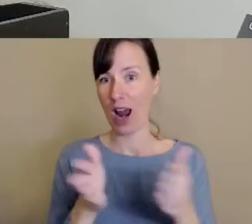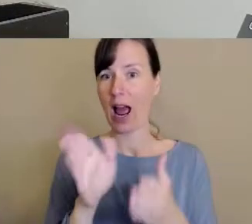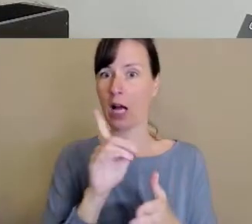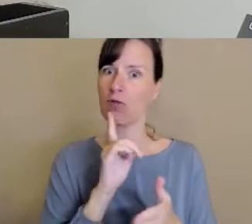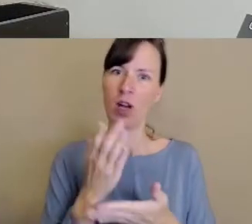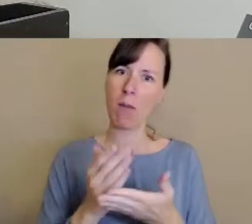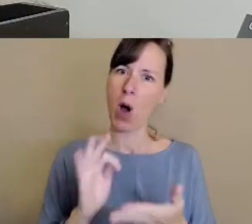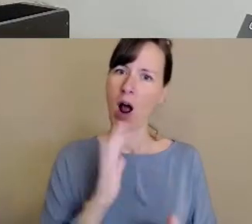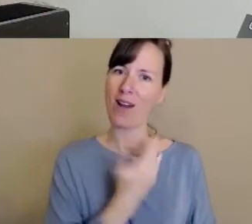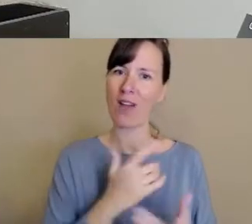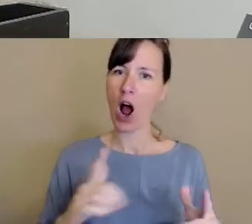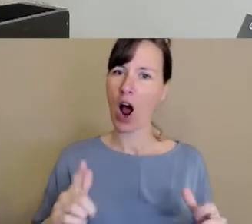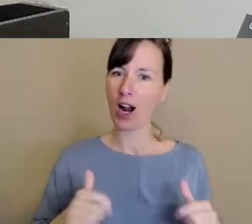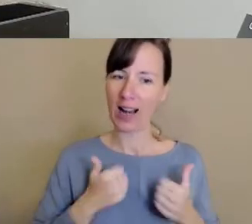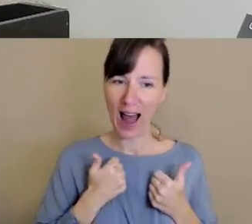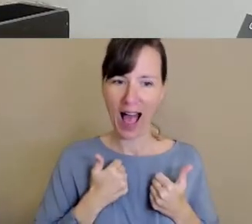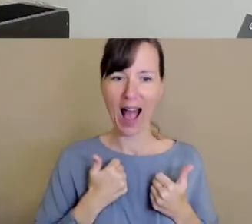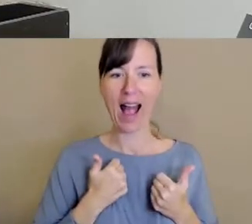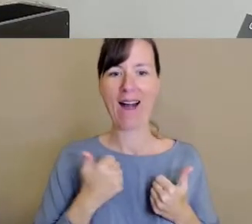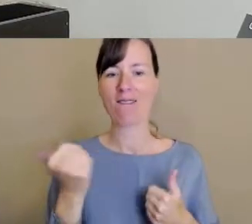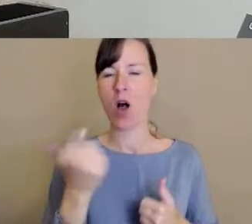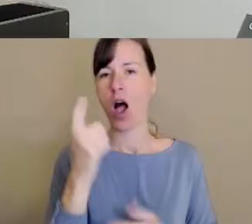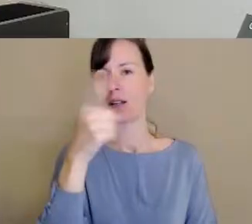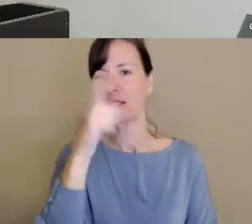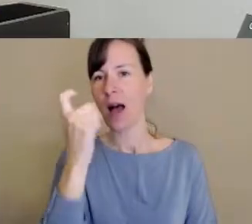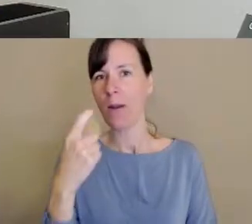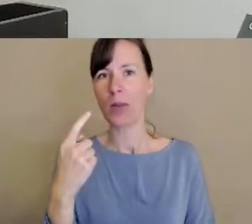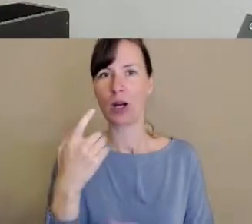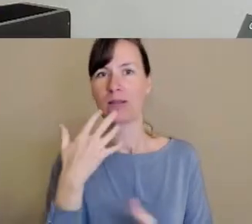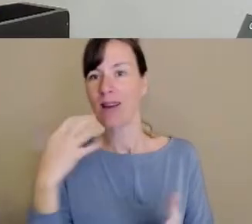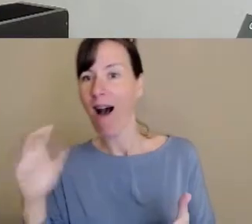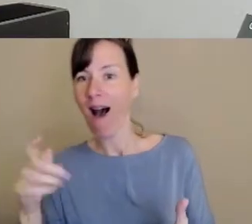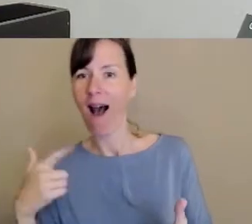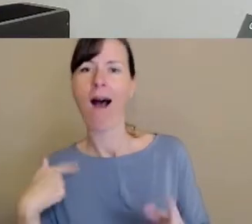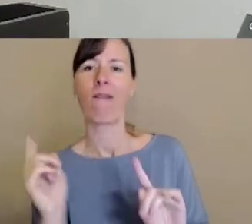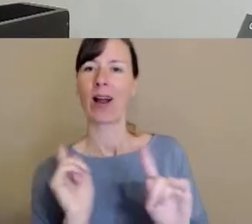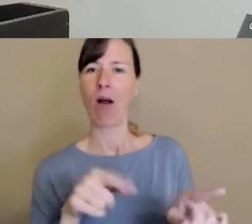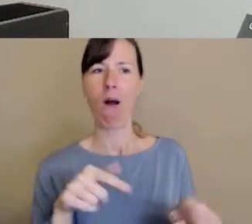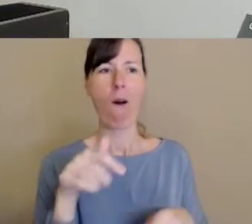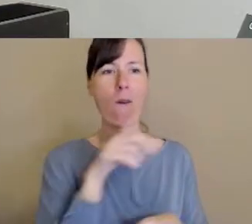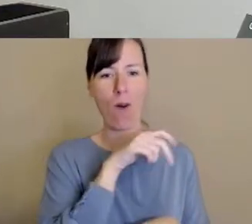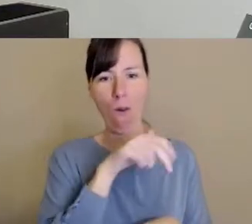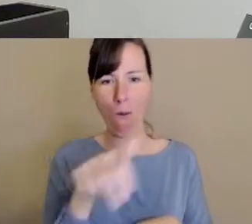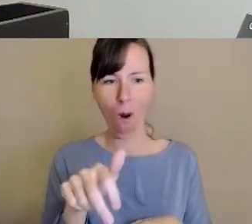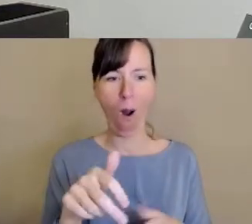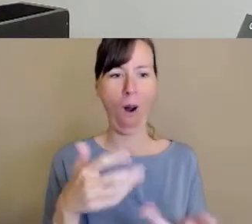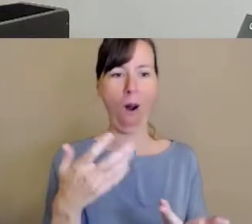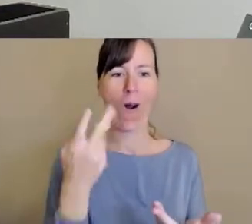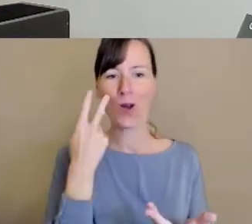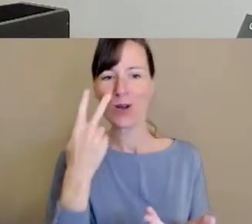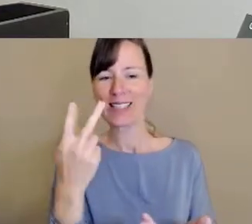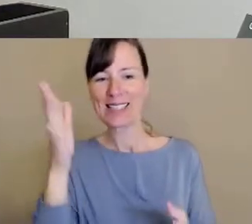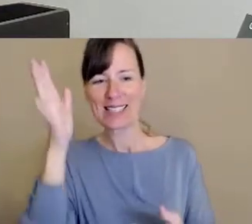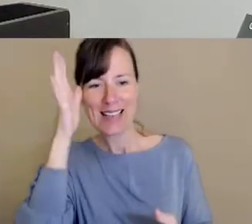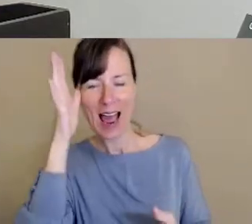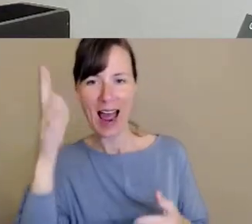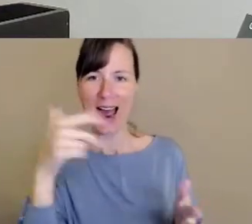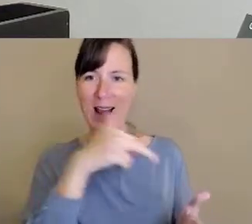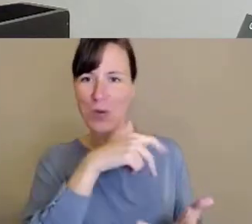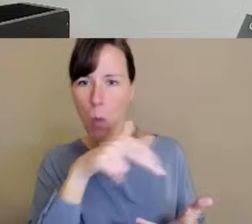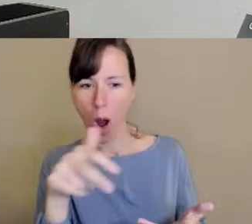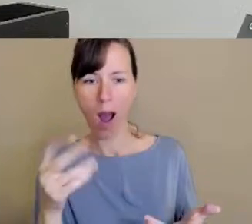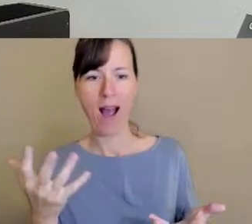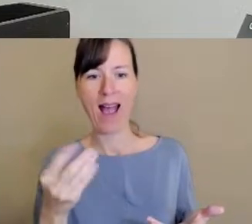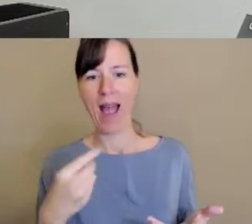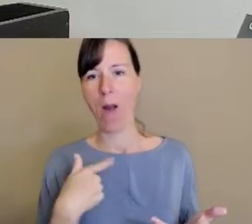the summer we have to go there when it's very hot, walk, and we see the daddy walking there and we cheer with